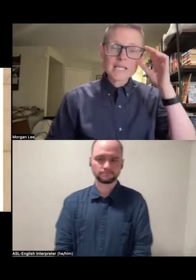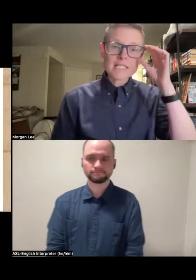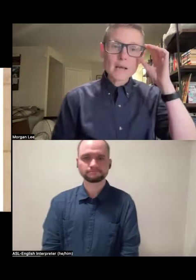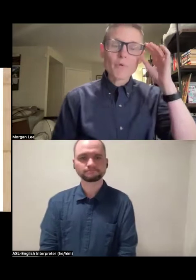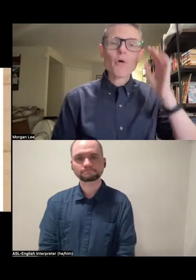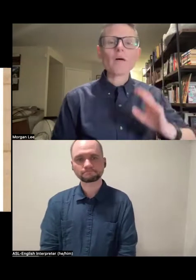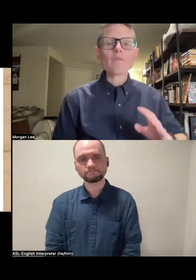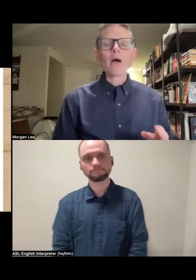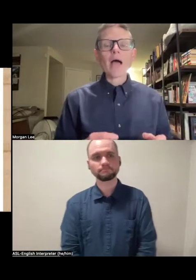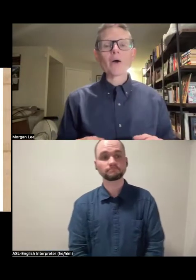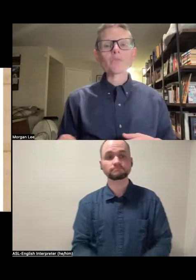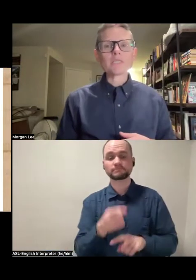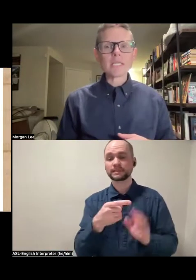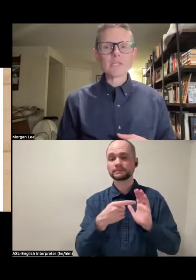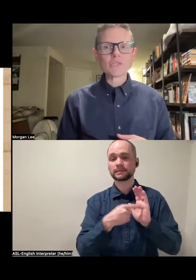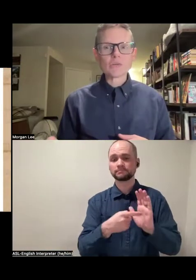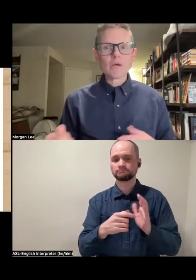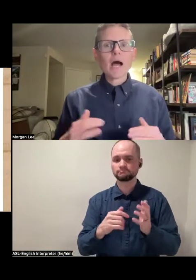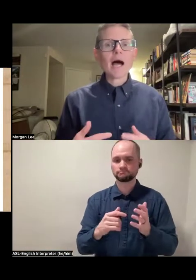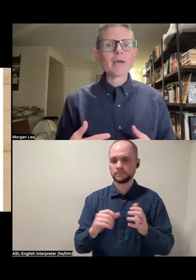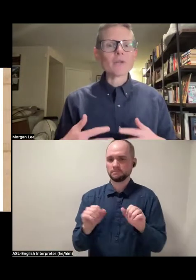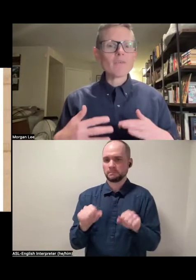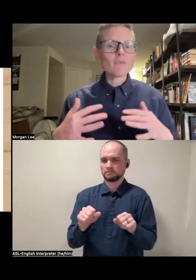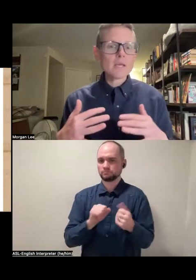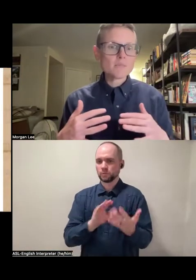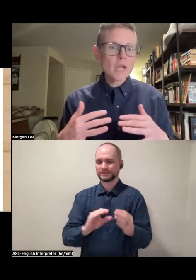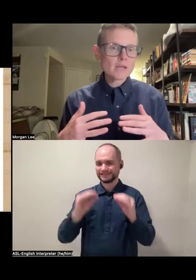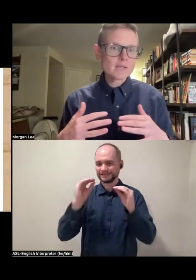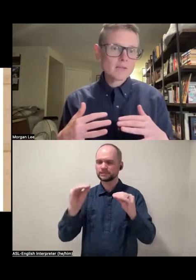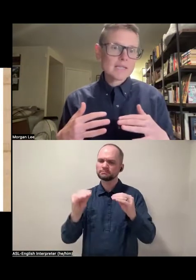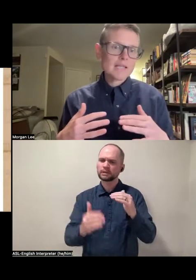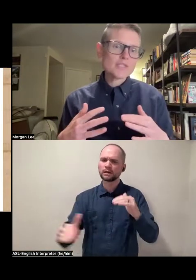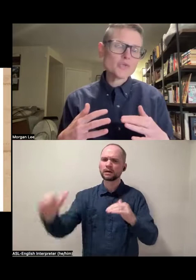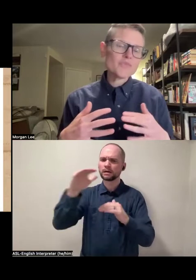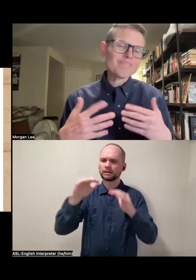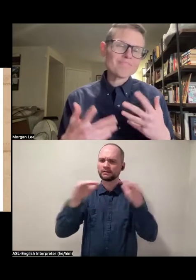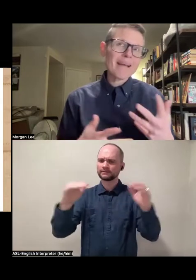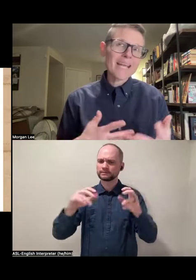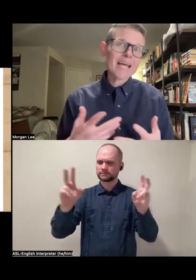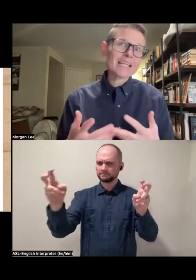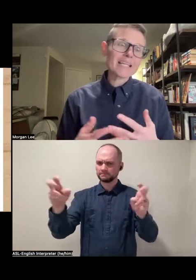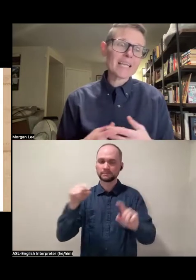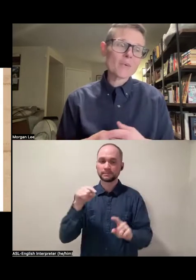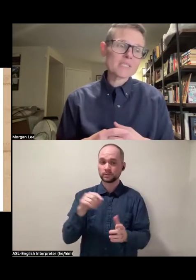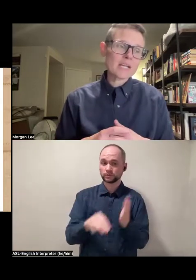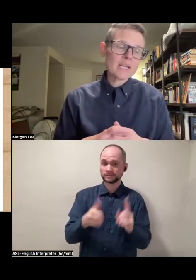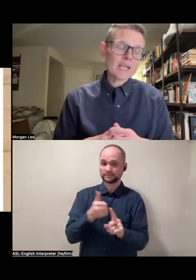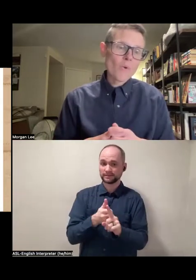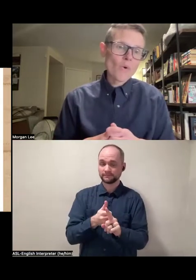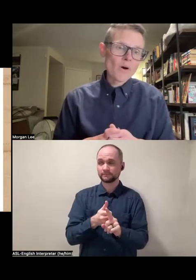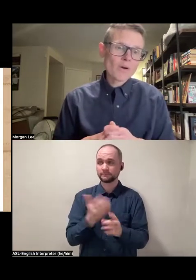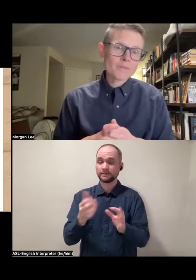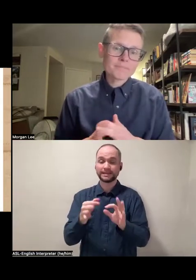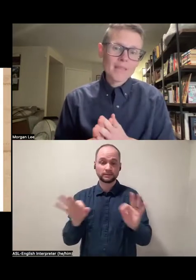This is an example of how to teach a higher level subject that a student might not